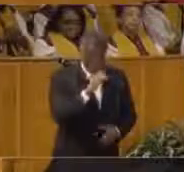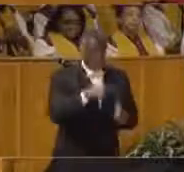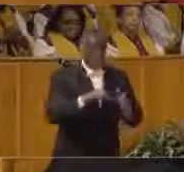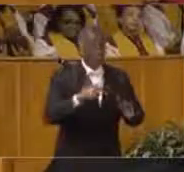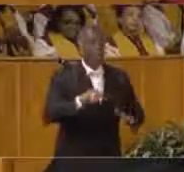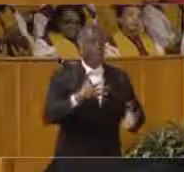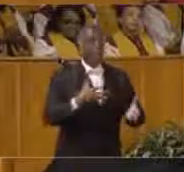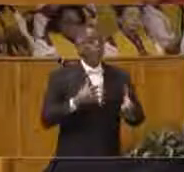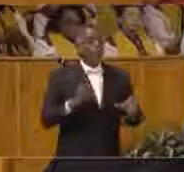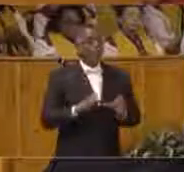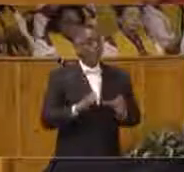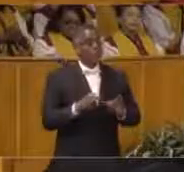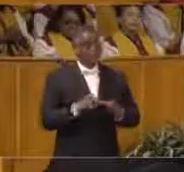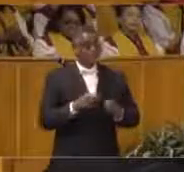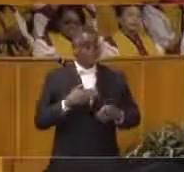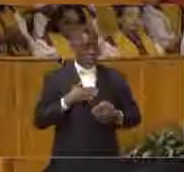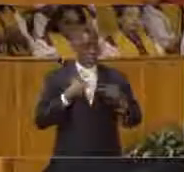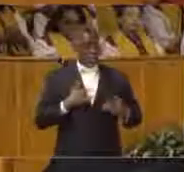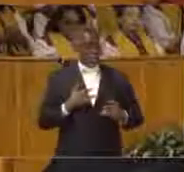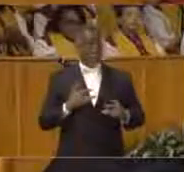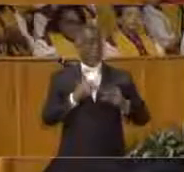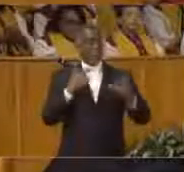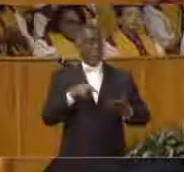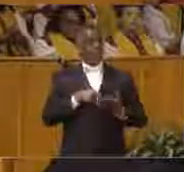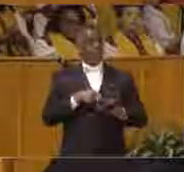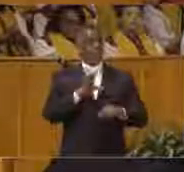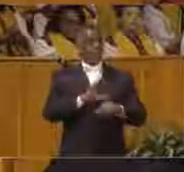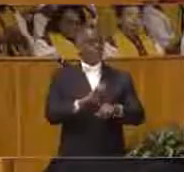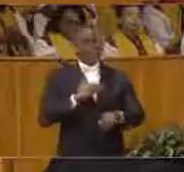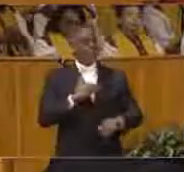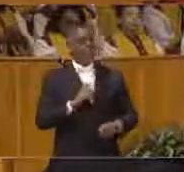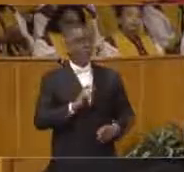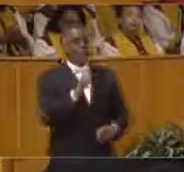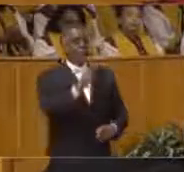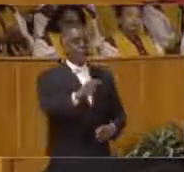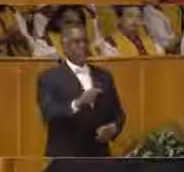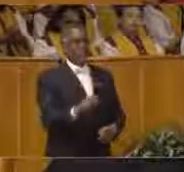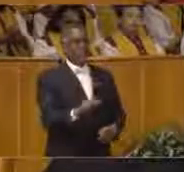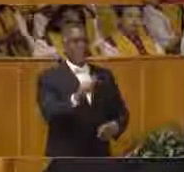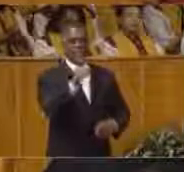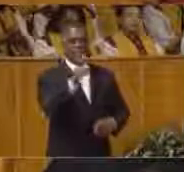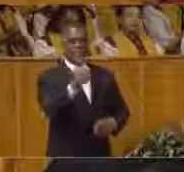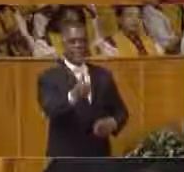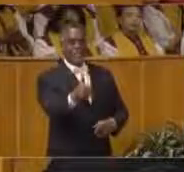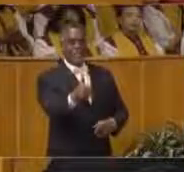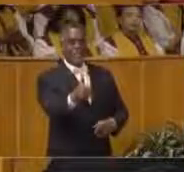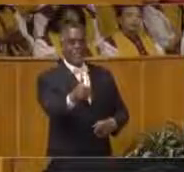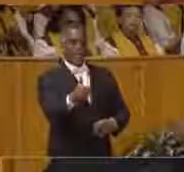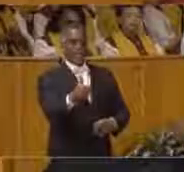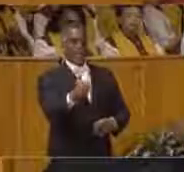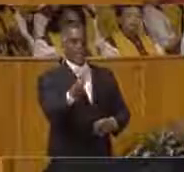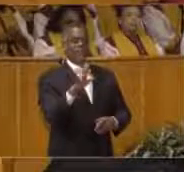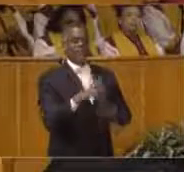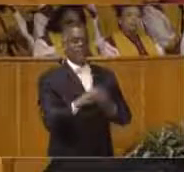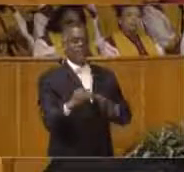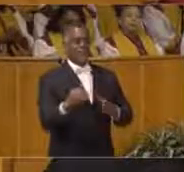do from my heart and the heart of this church is give you a gift. This has 10 $5 bills in it. It's $50.